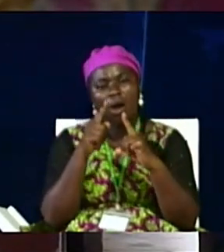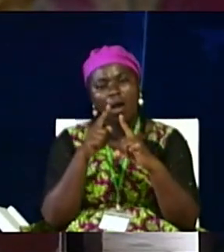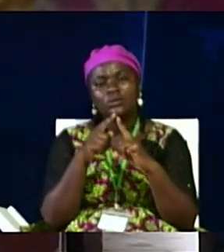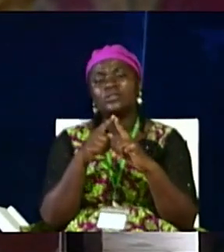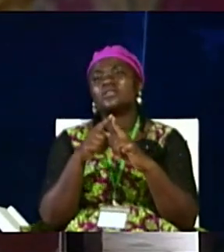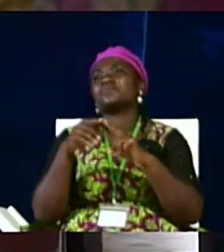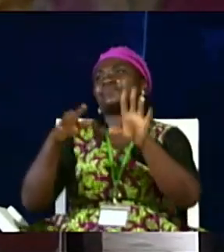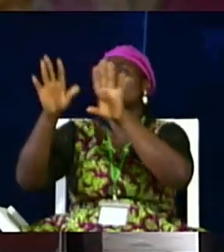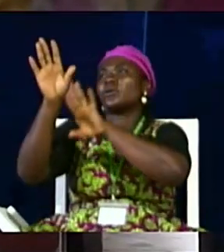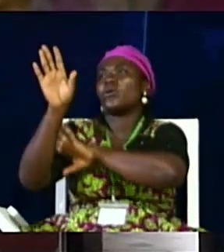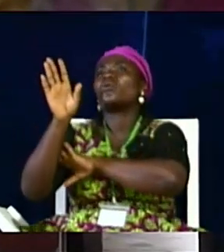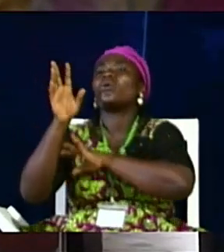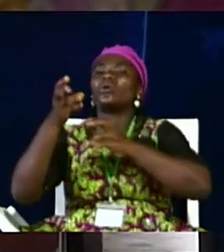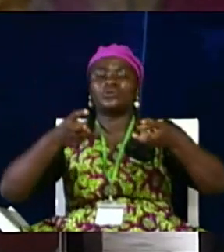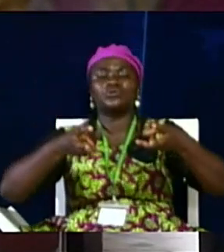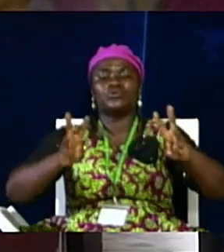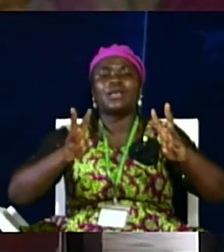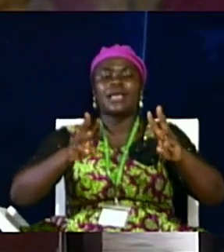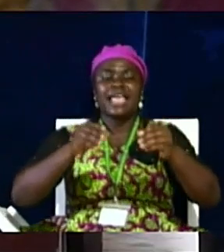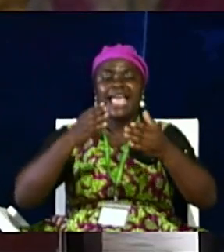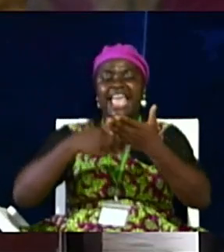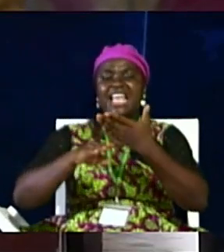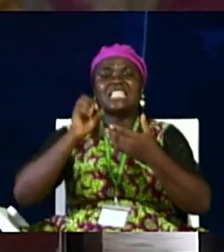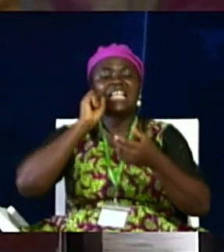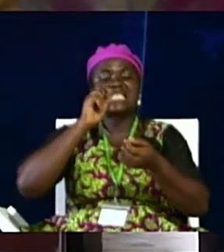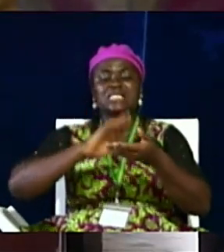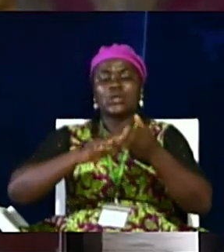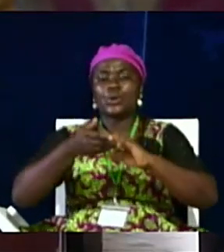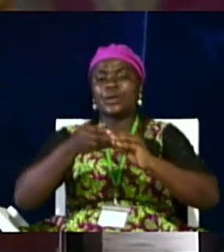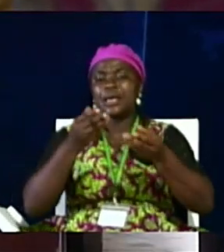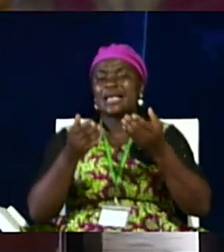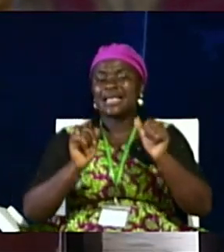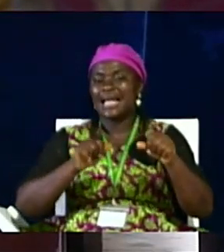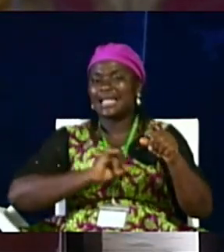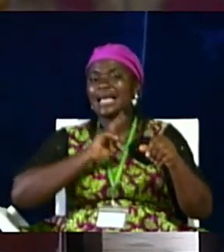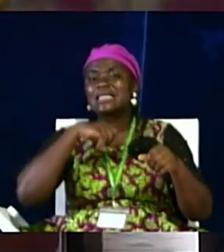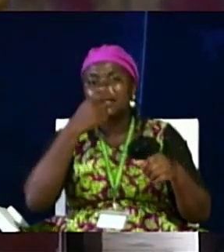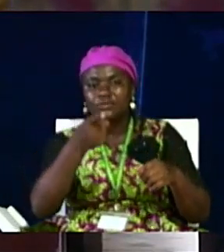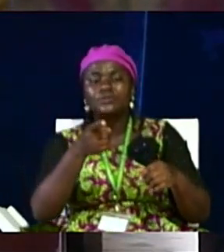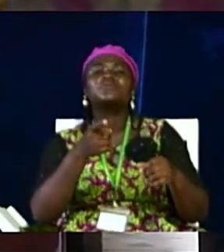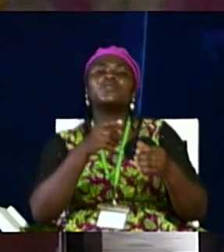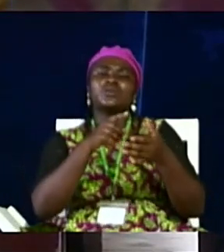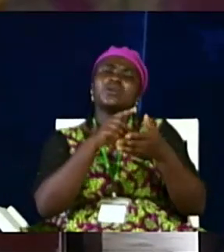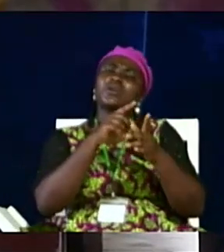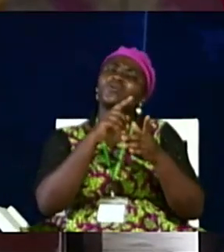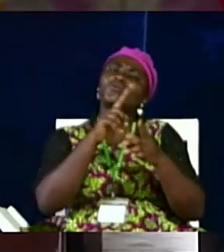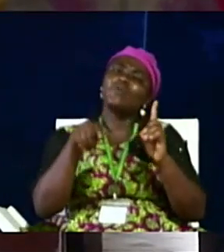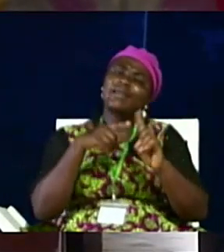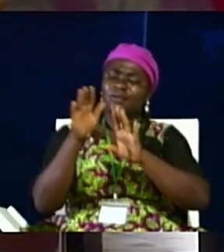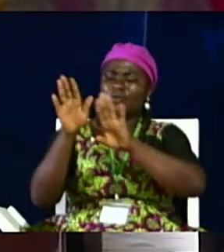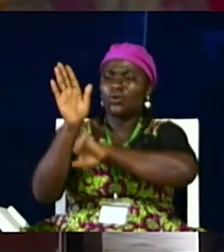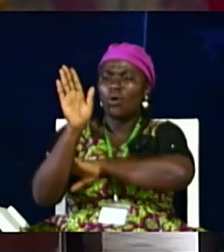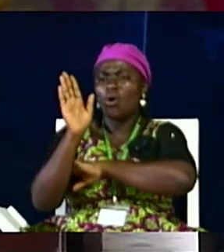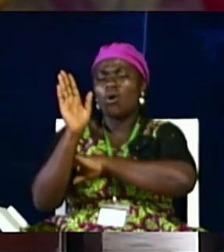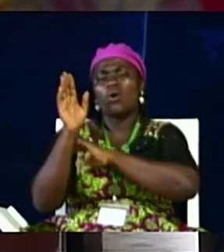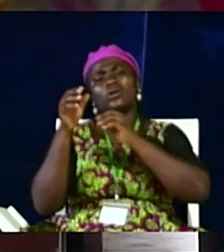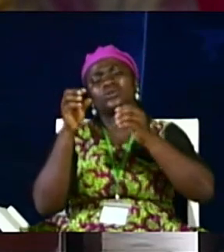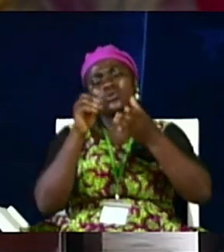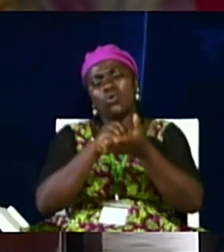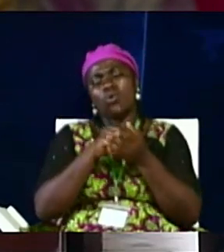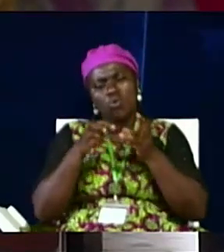factor entered the story. May I tell you, when the God factor enters, the enemy has